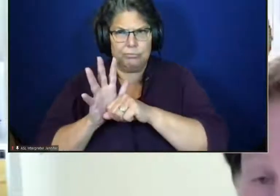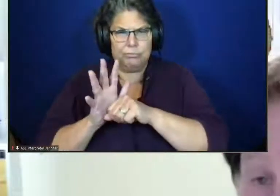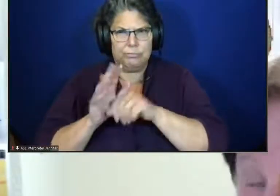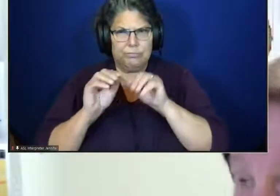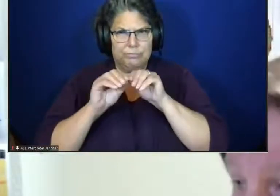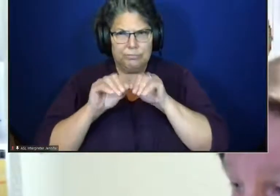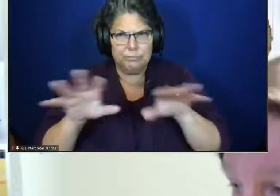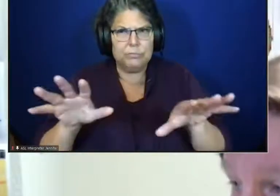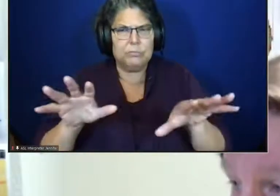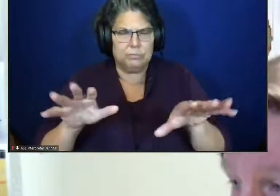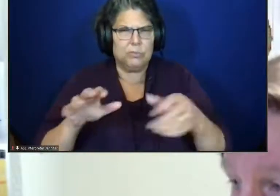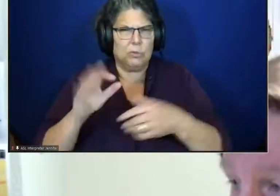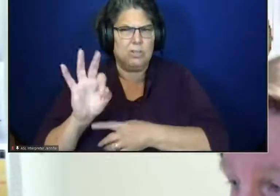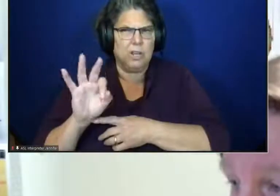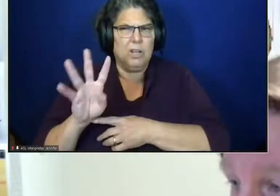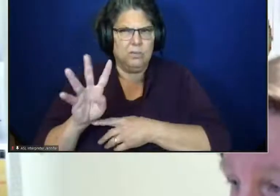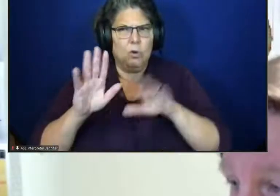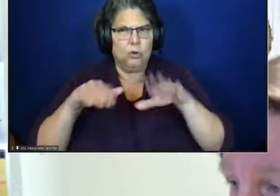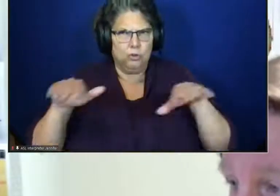94 deaths of children.